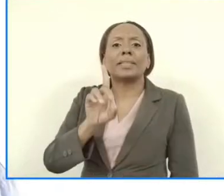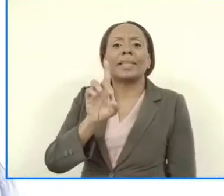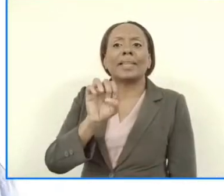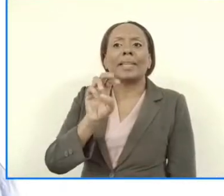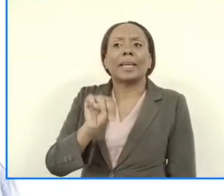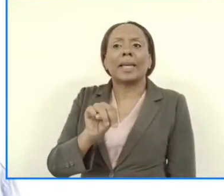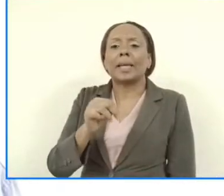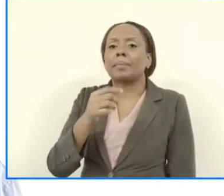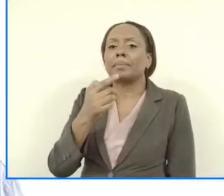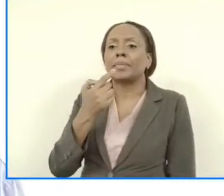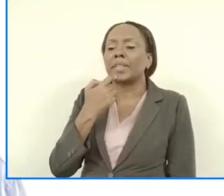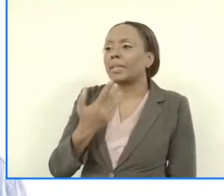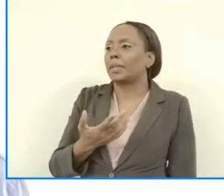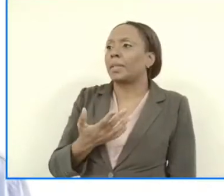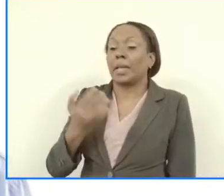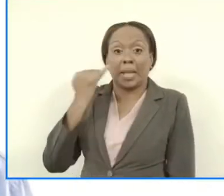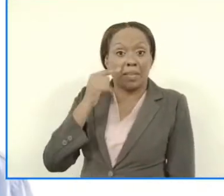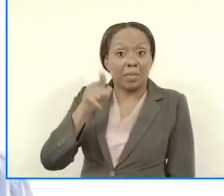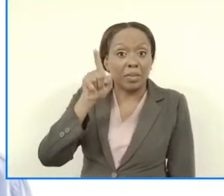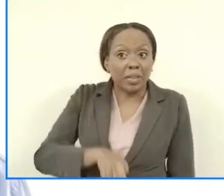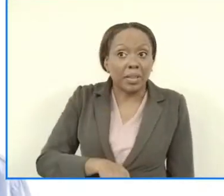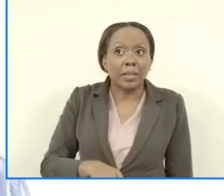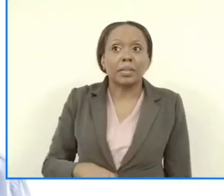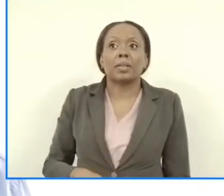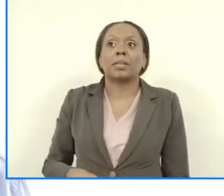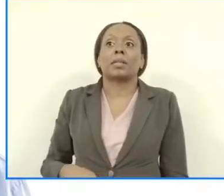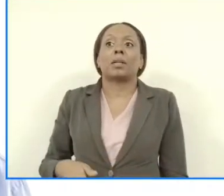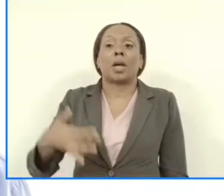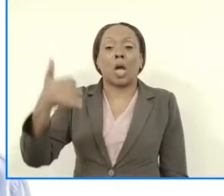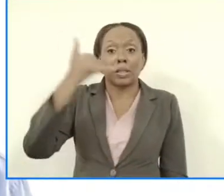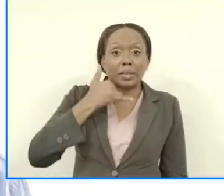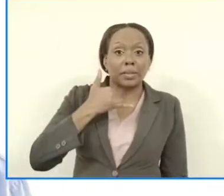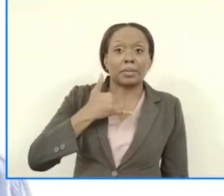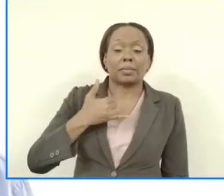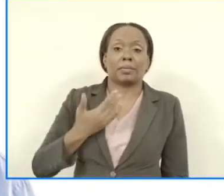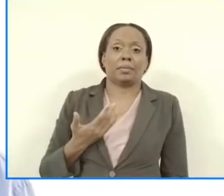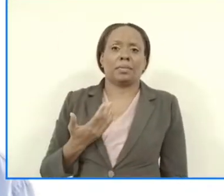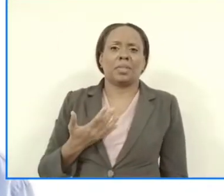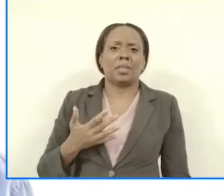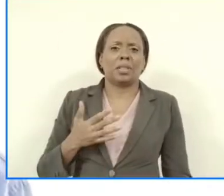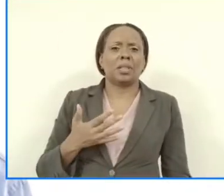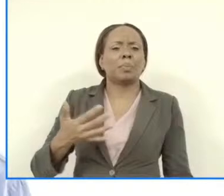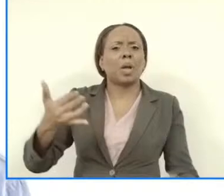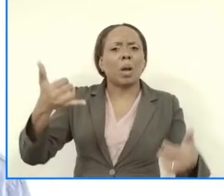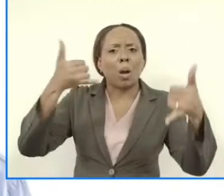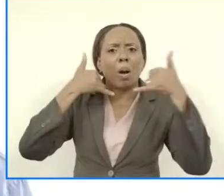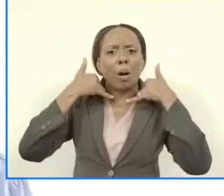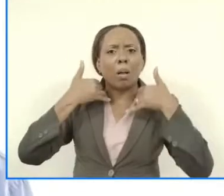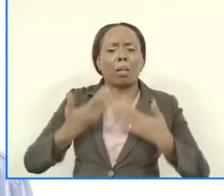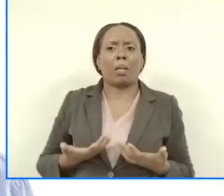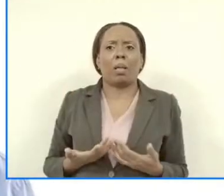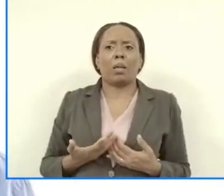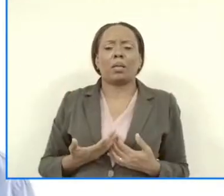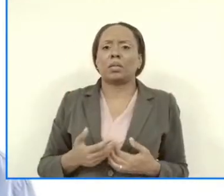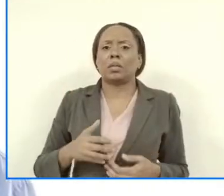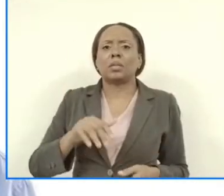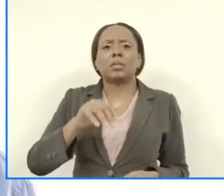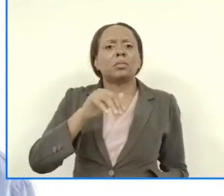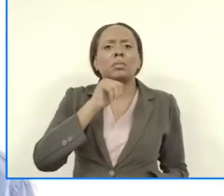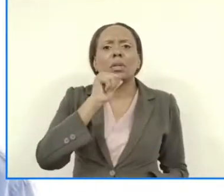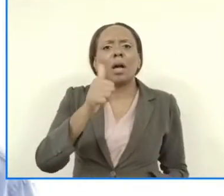Please contact us if you are in need. You do not have to suffer alone. We are walking this journey with you. It